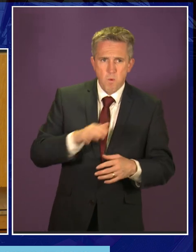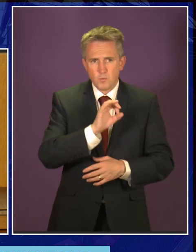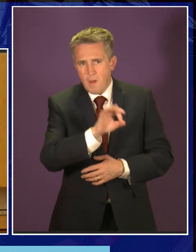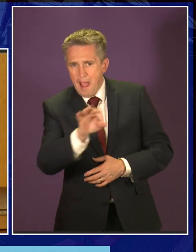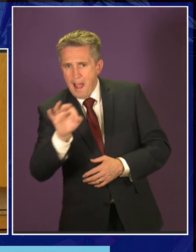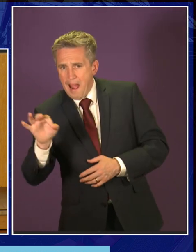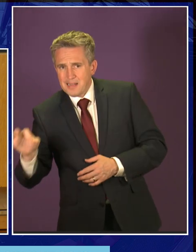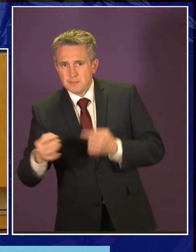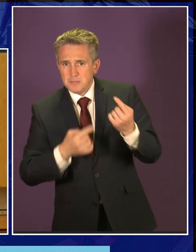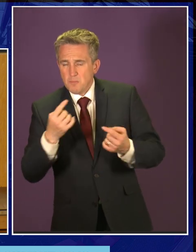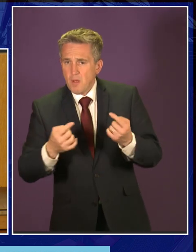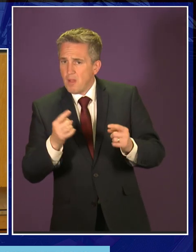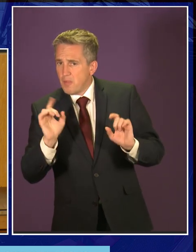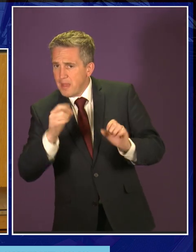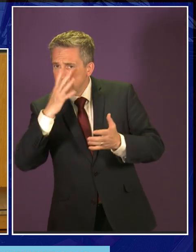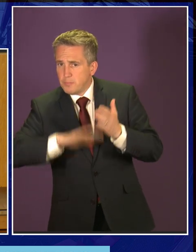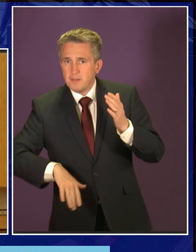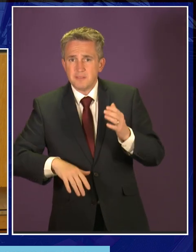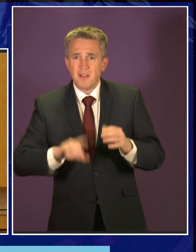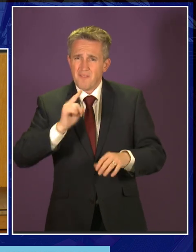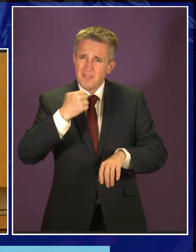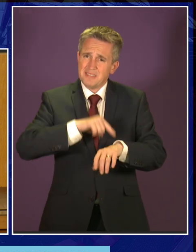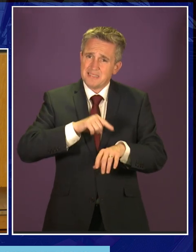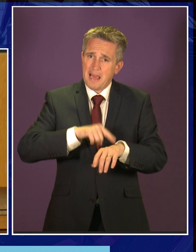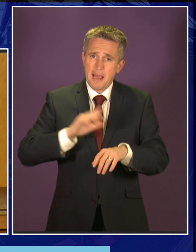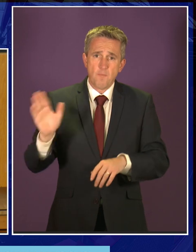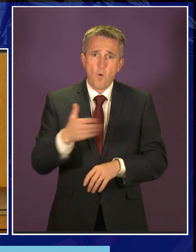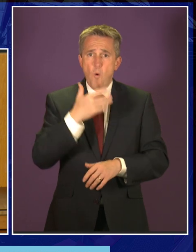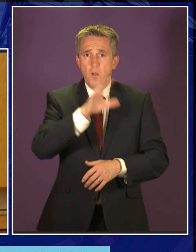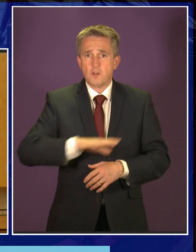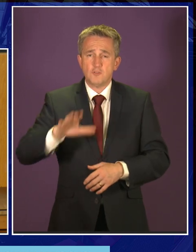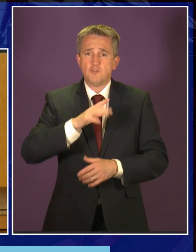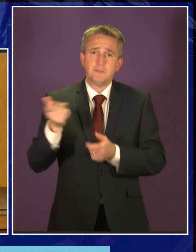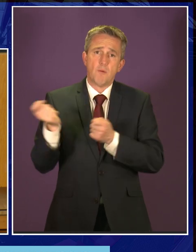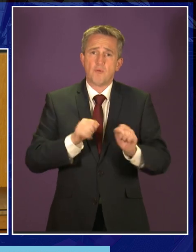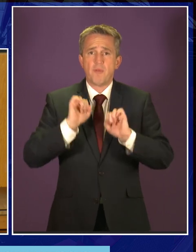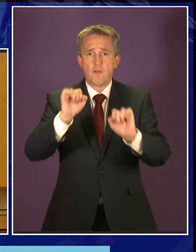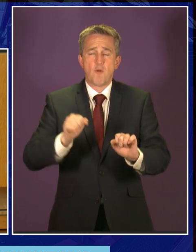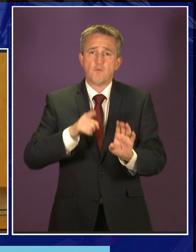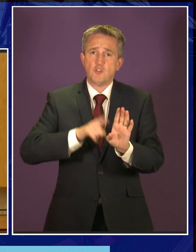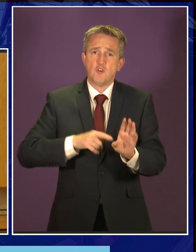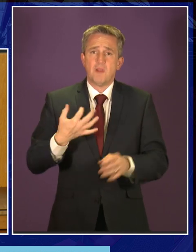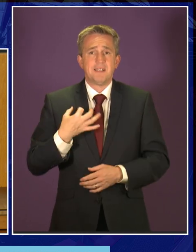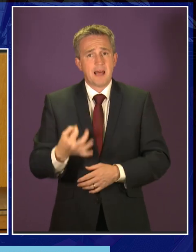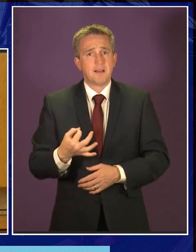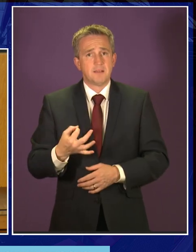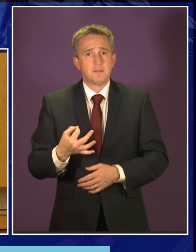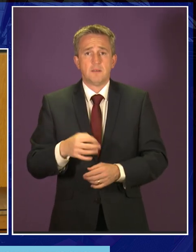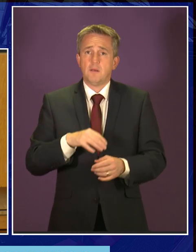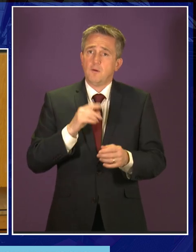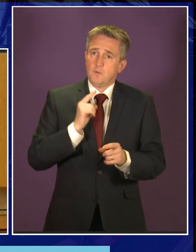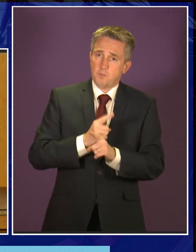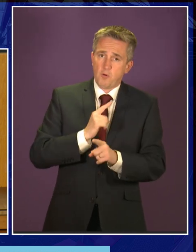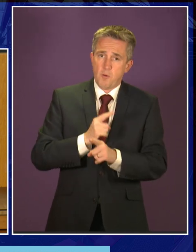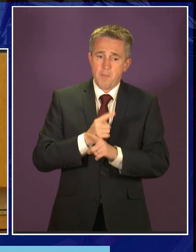say and get the opportunity to meet them, as this is the first time every country was invited to bring their own youth delegate. We spoke about the key